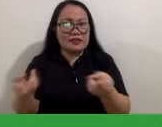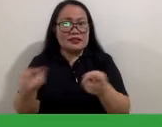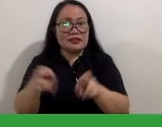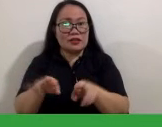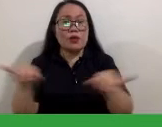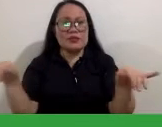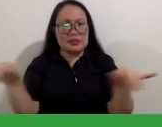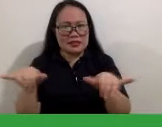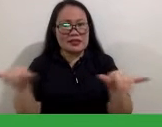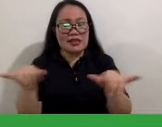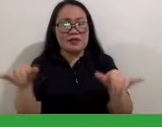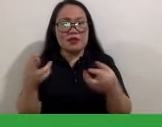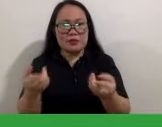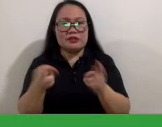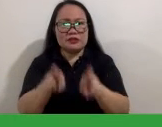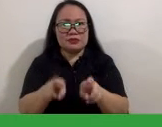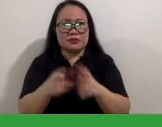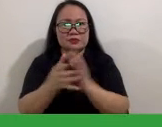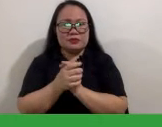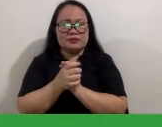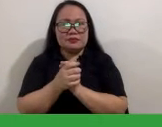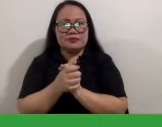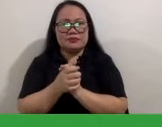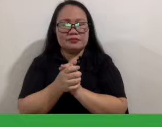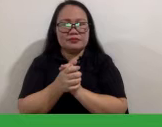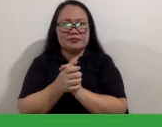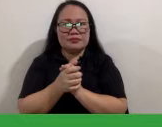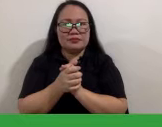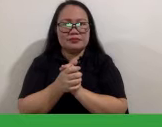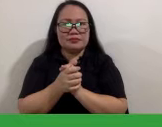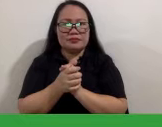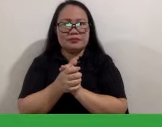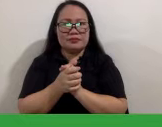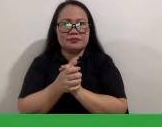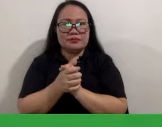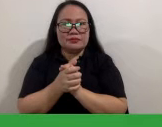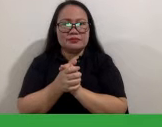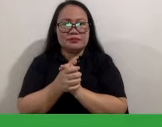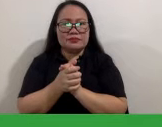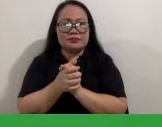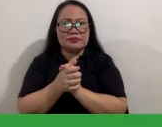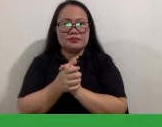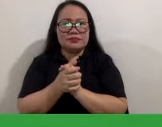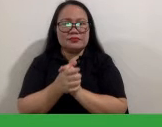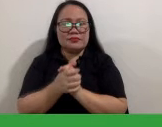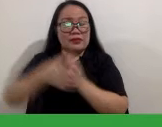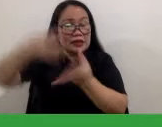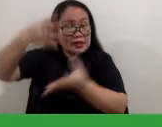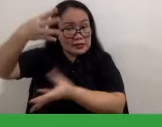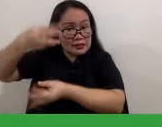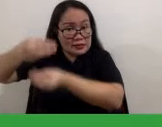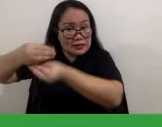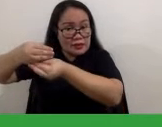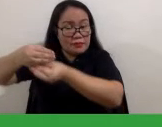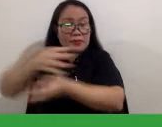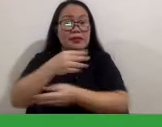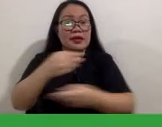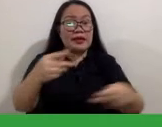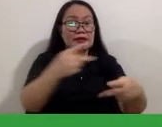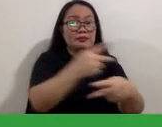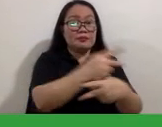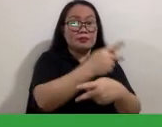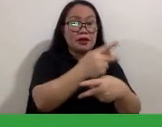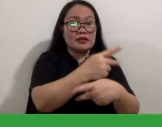up with the same result. Okay? Ano yung result? Yung sum and